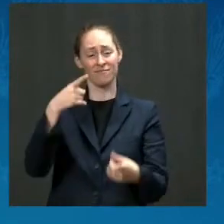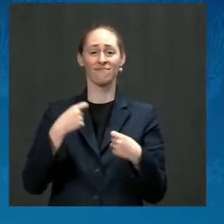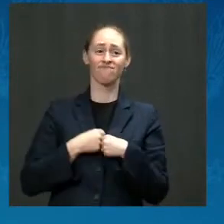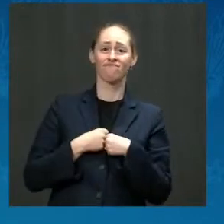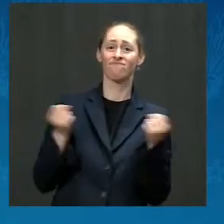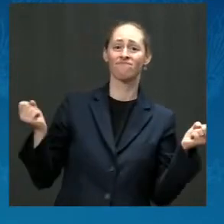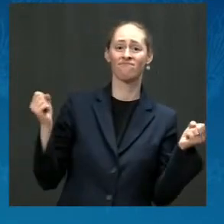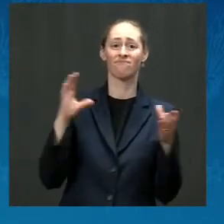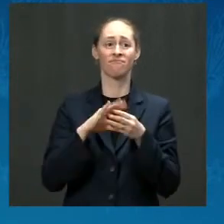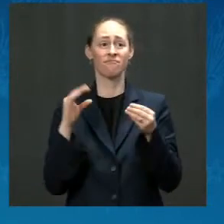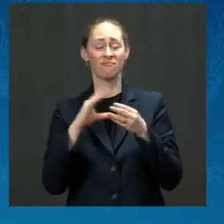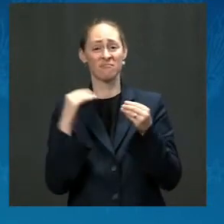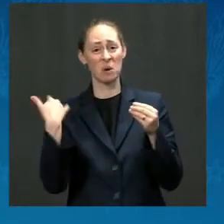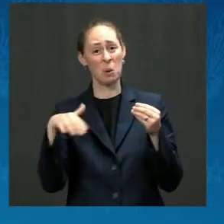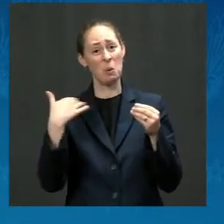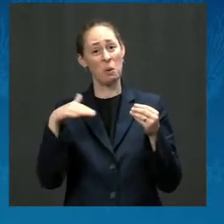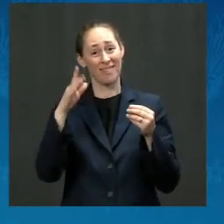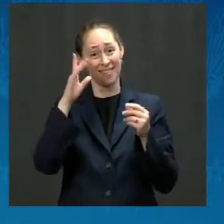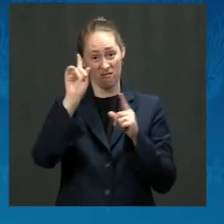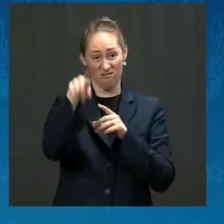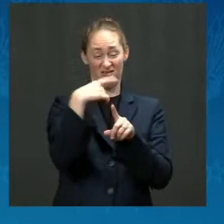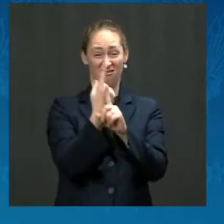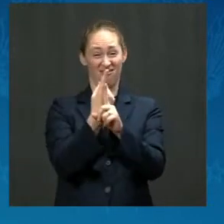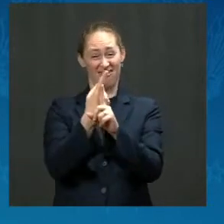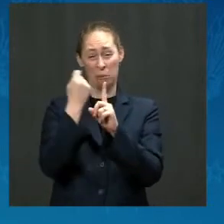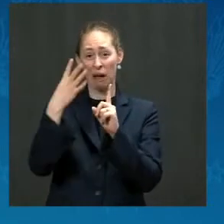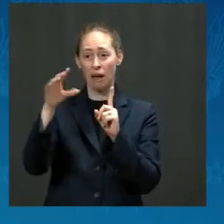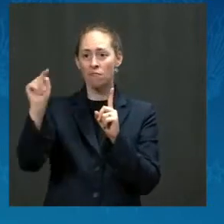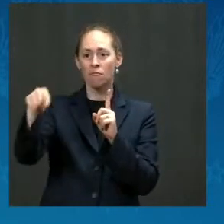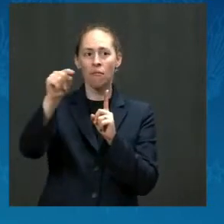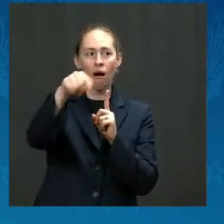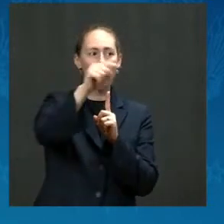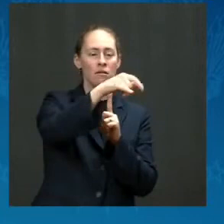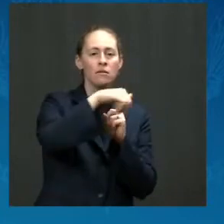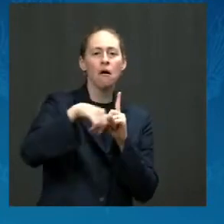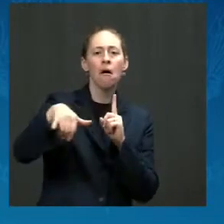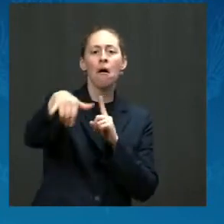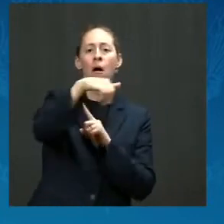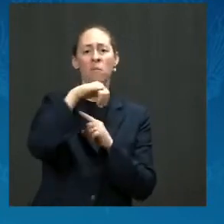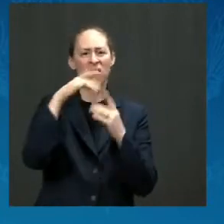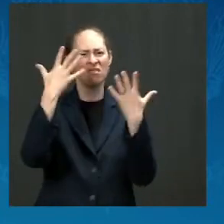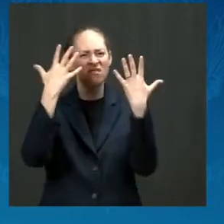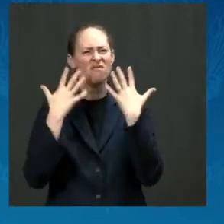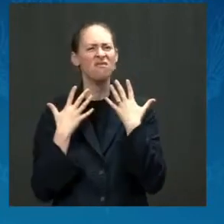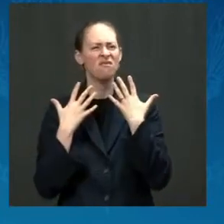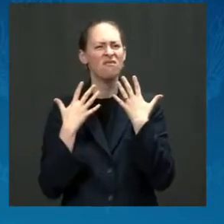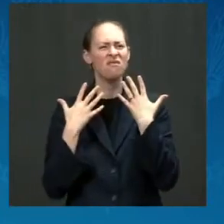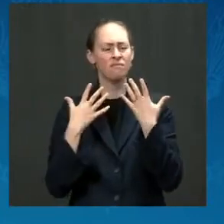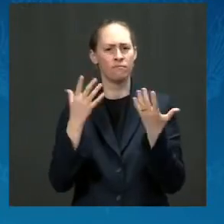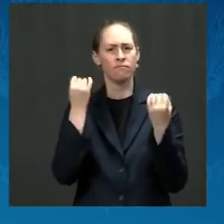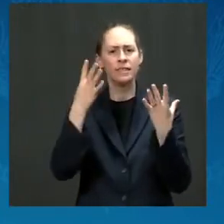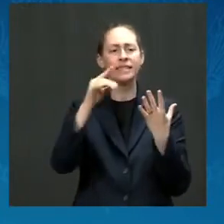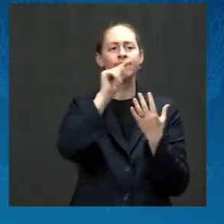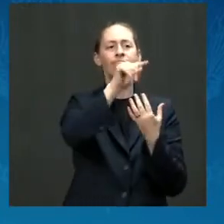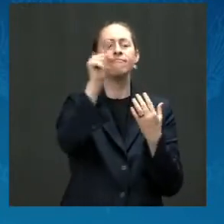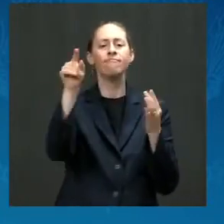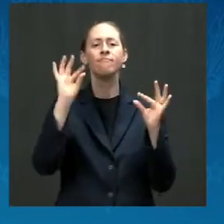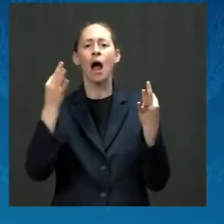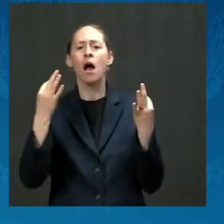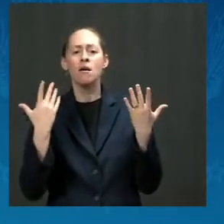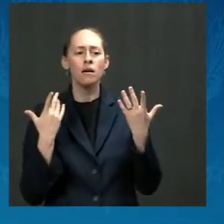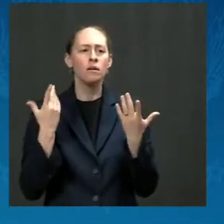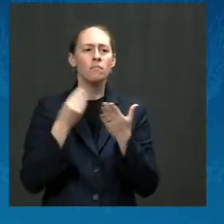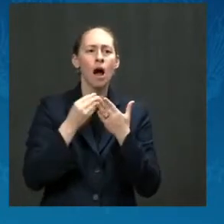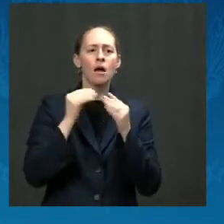sadly a common story, which is how families struggle, but also the strength